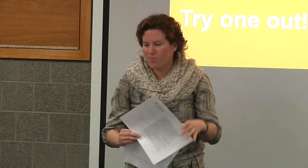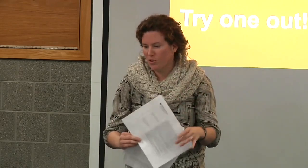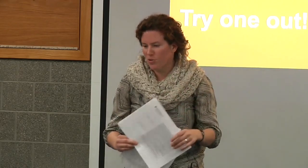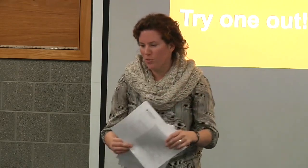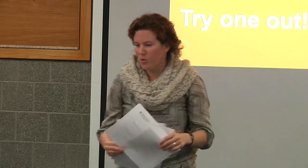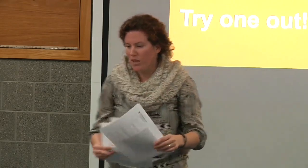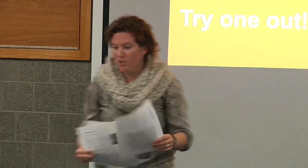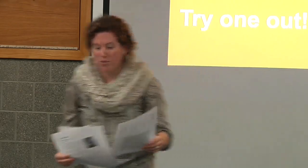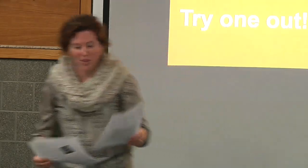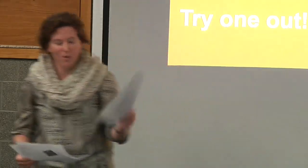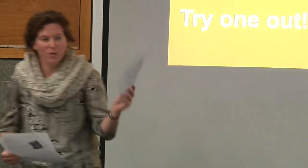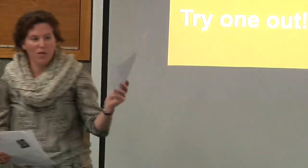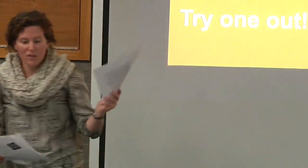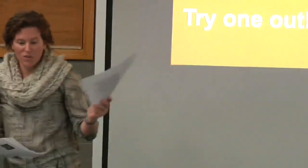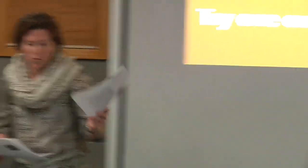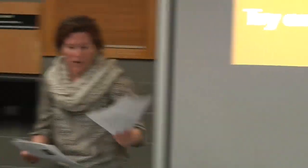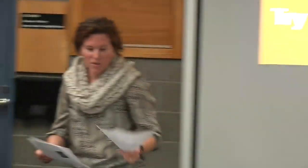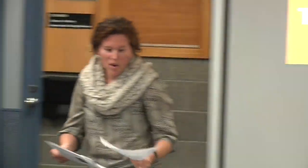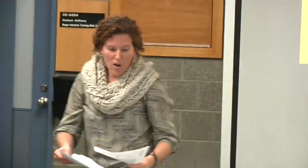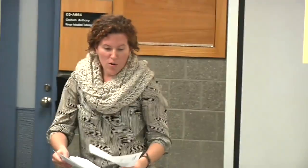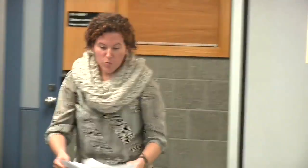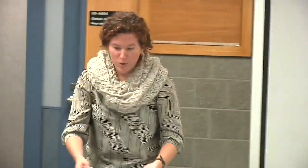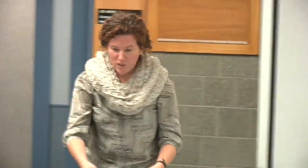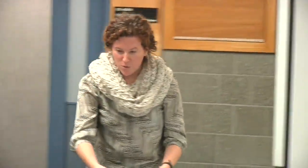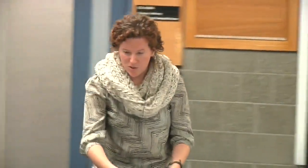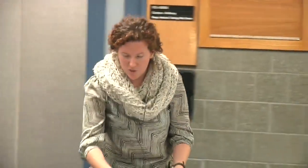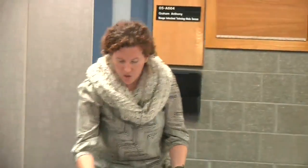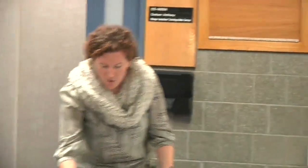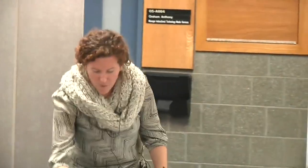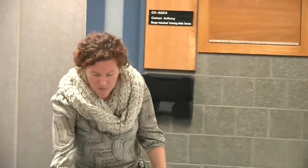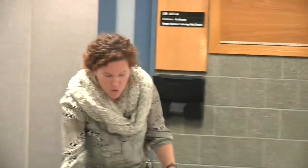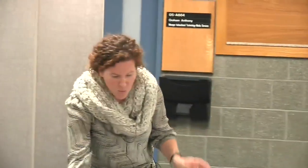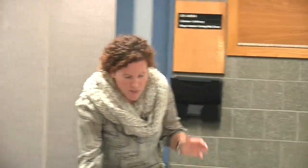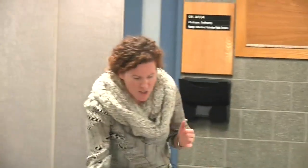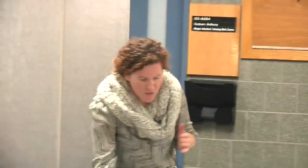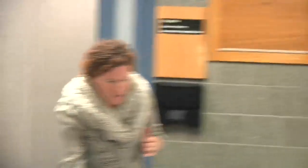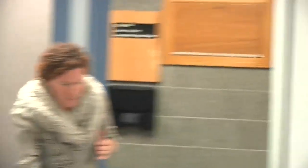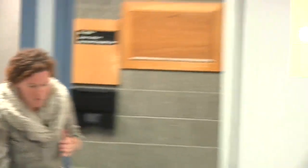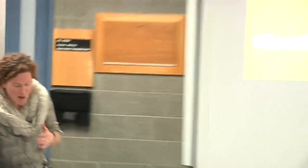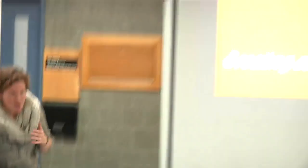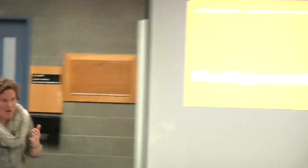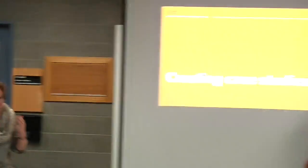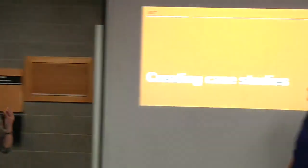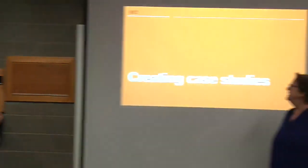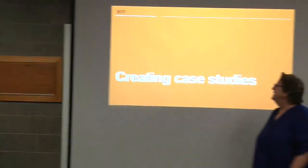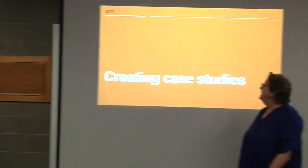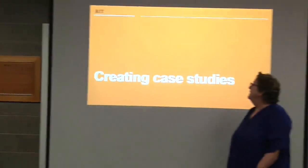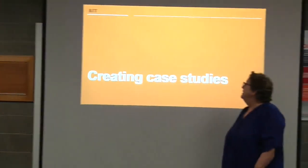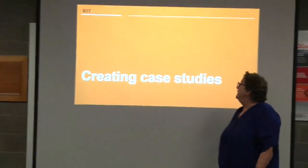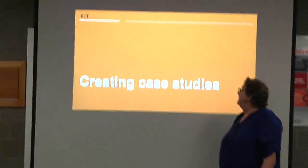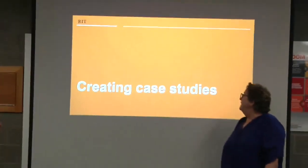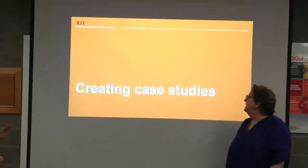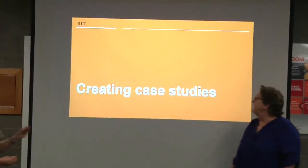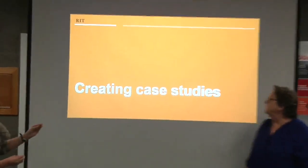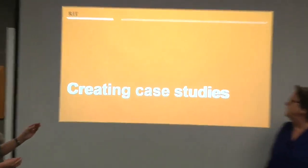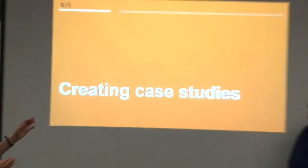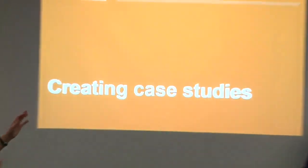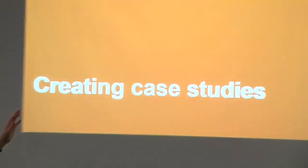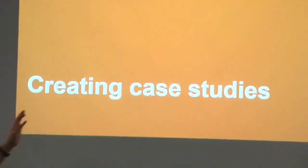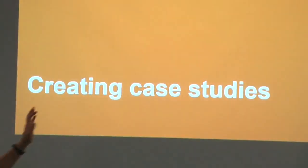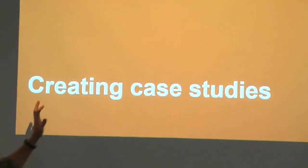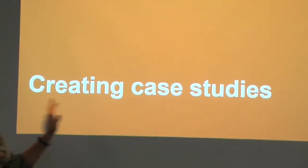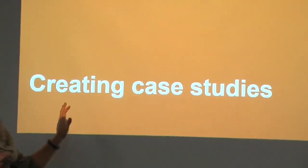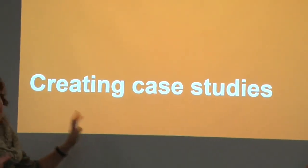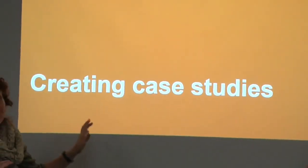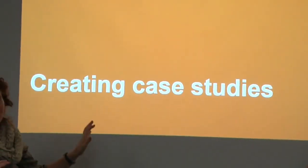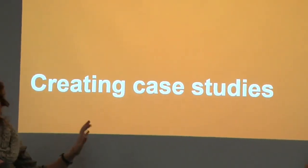you. So it's really up to you to think of. So I think this is a great resource, though. So when we shift to thinking about, you might actually have an idea